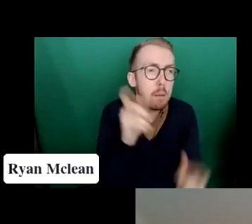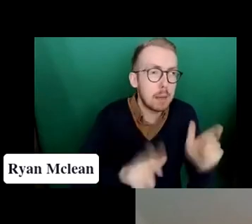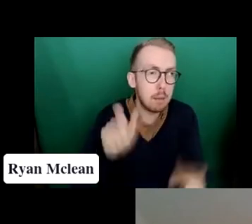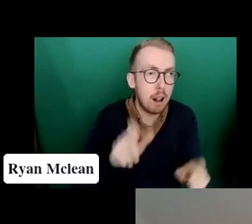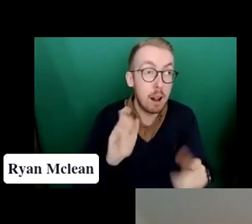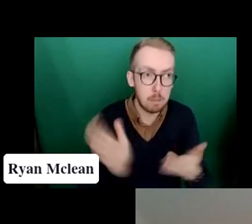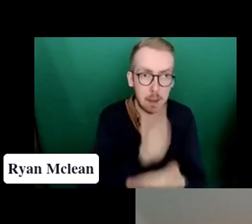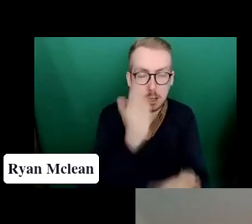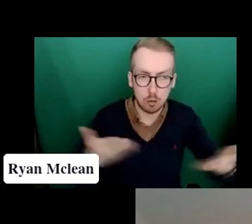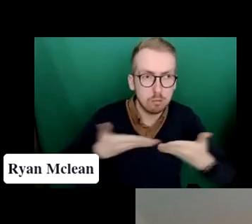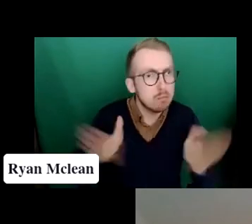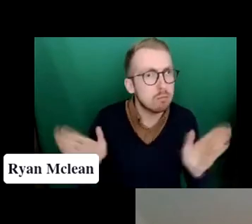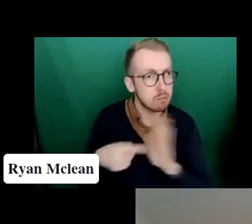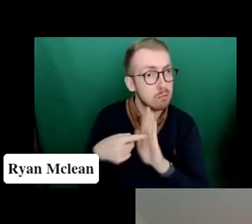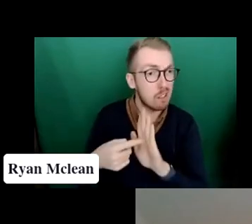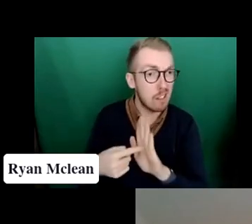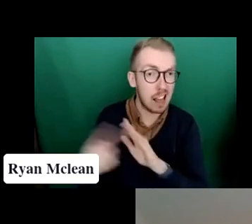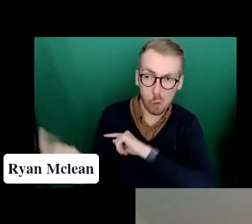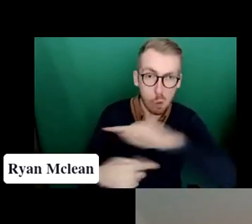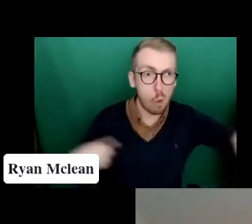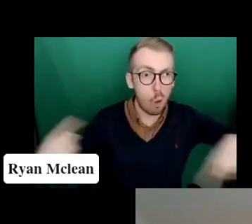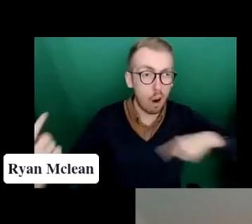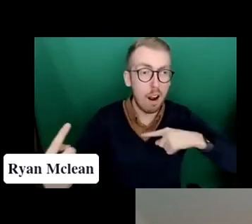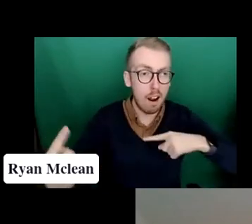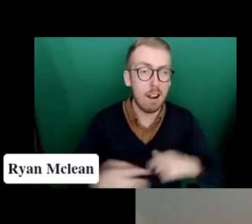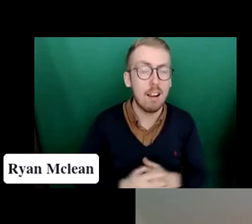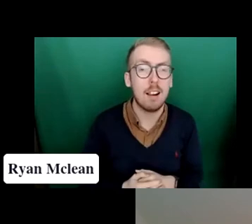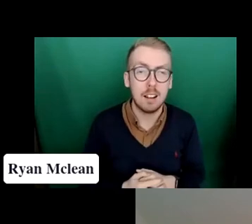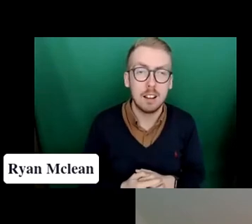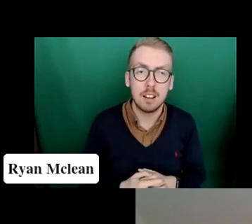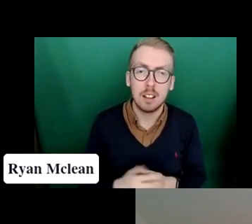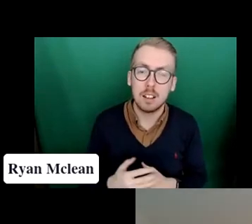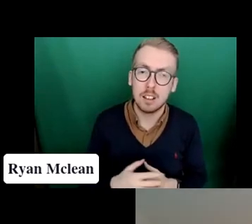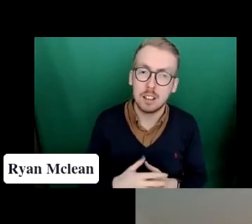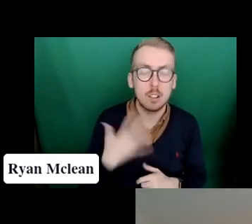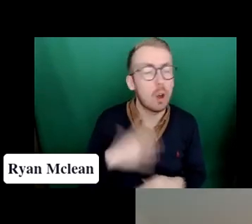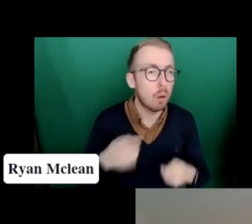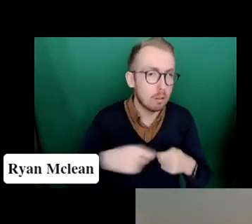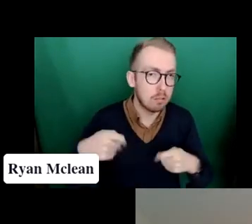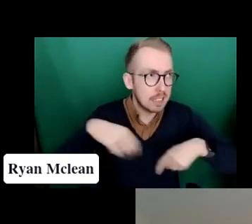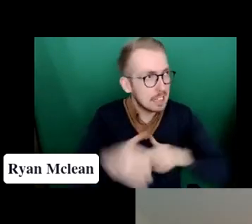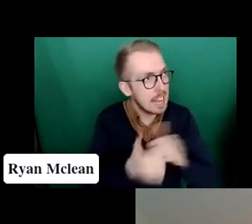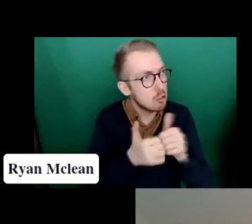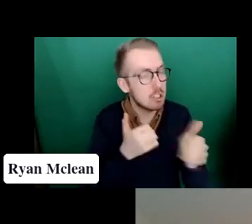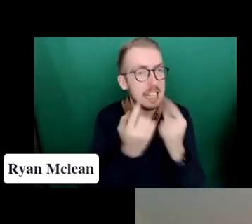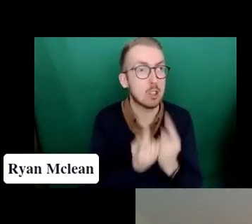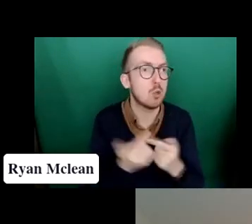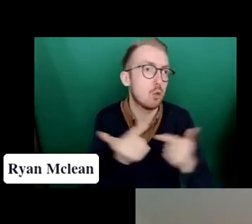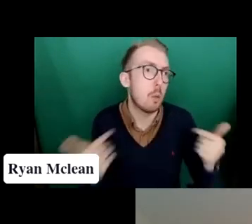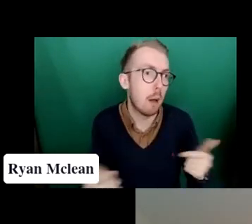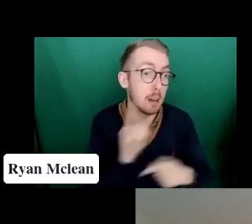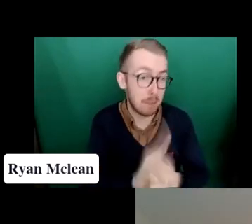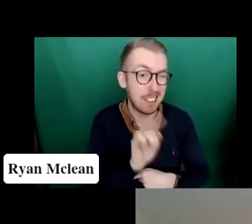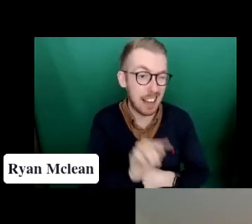kind of, yeah, the, again, goes back to this thing about, don't want to harp on about the industry issue, but I think it is